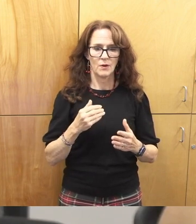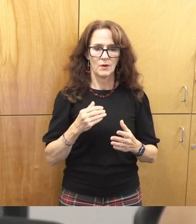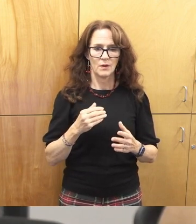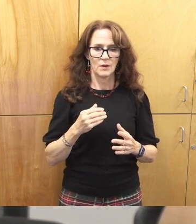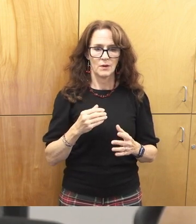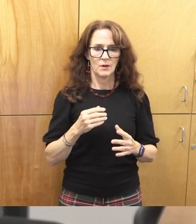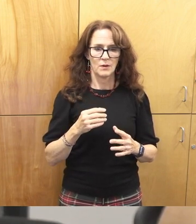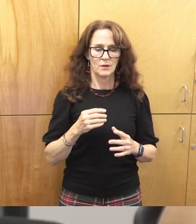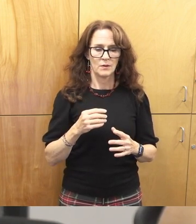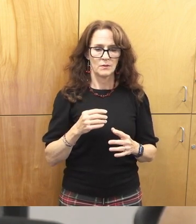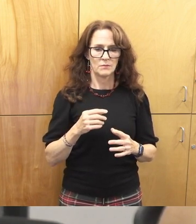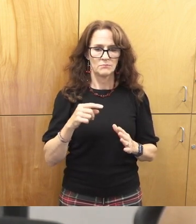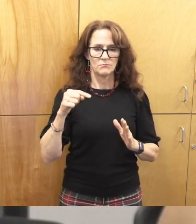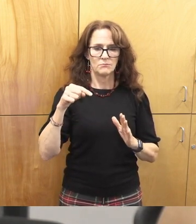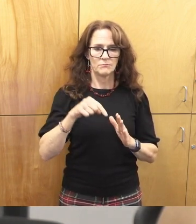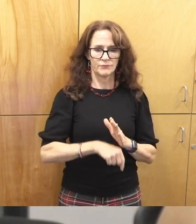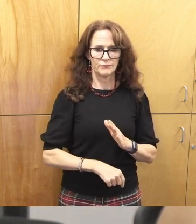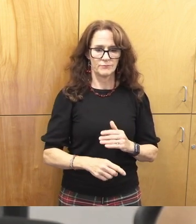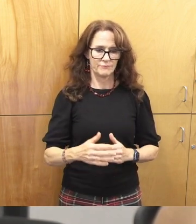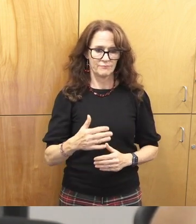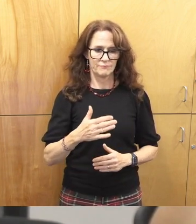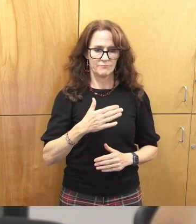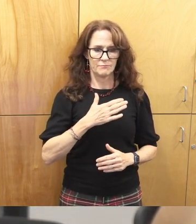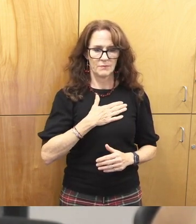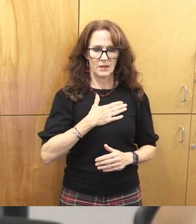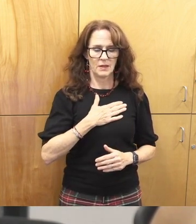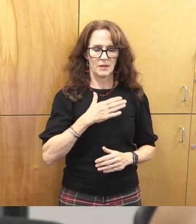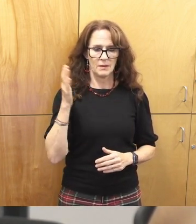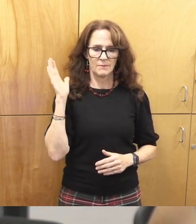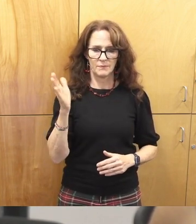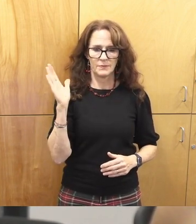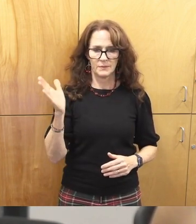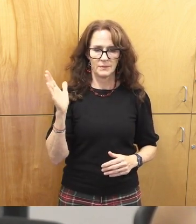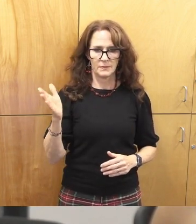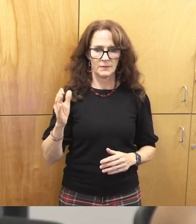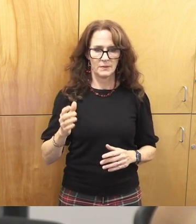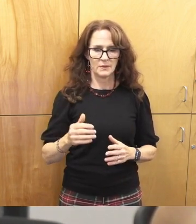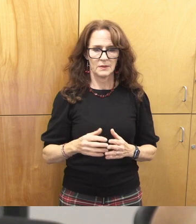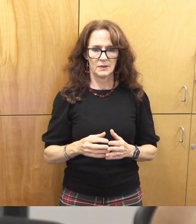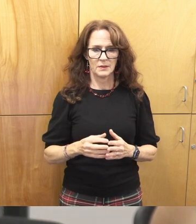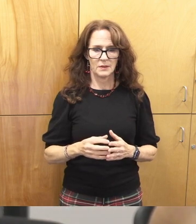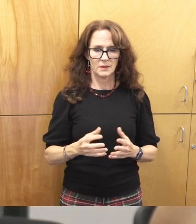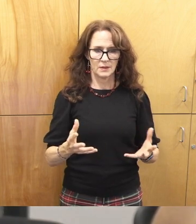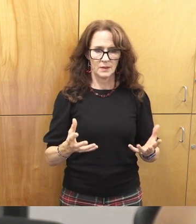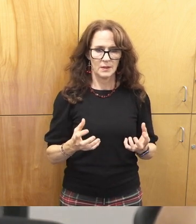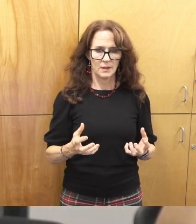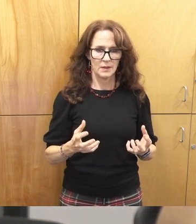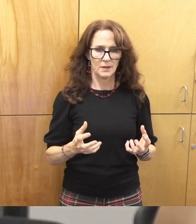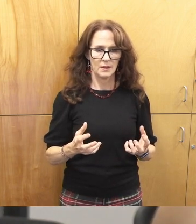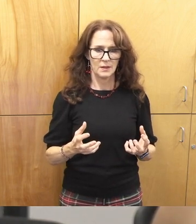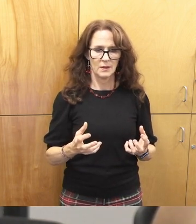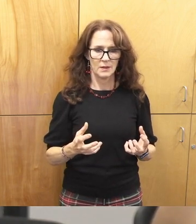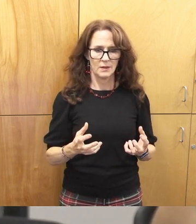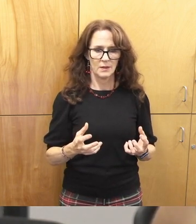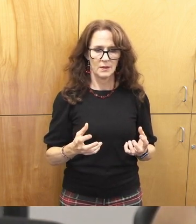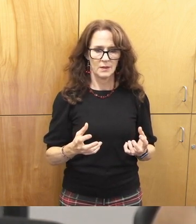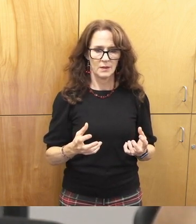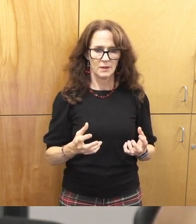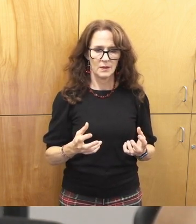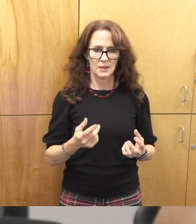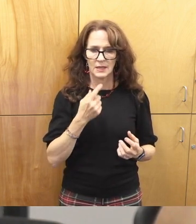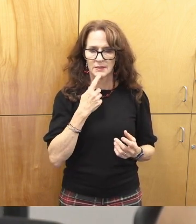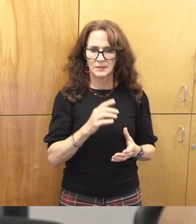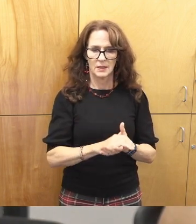into my presentation, I want to just